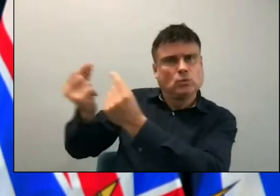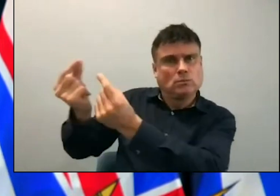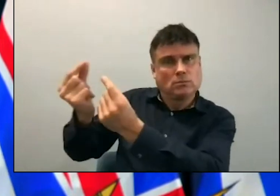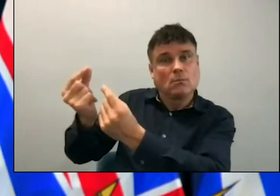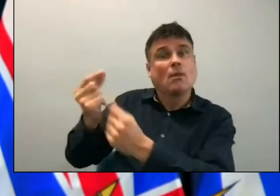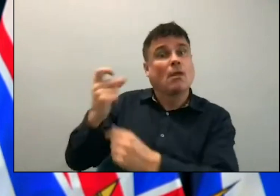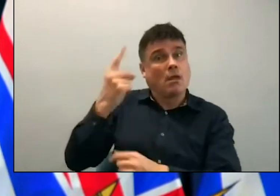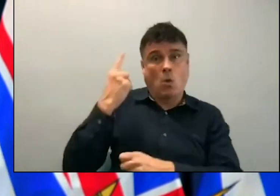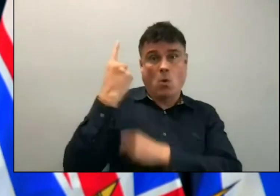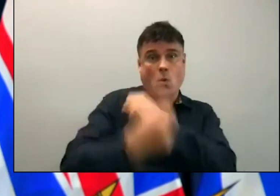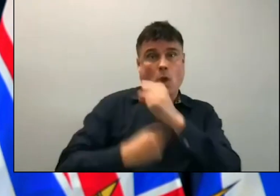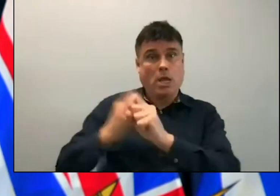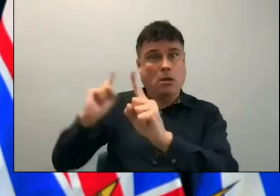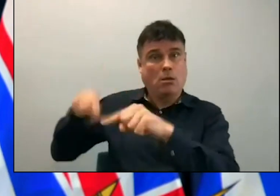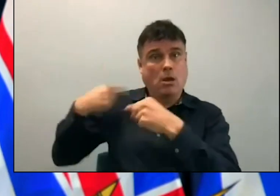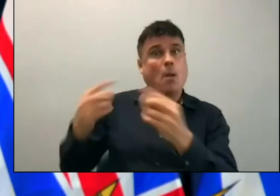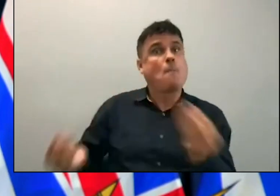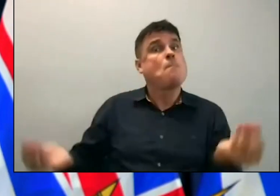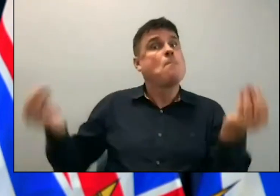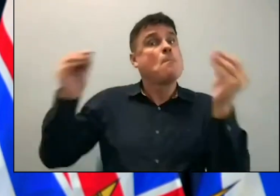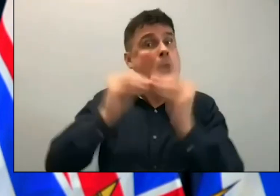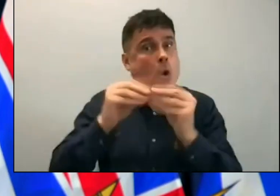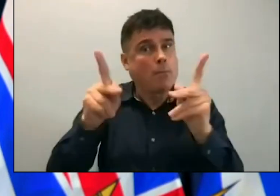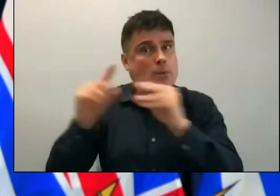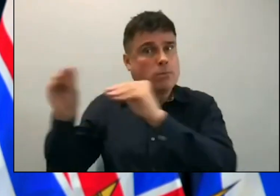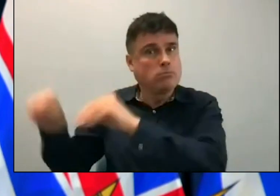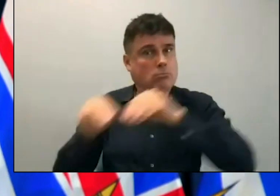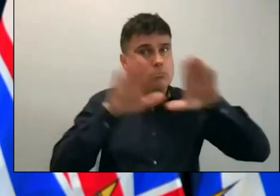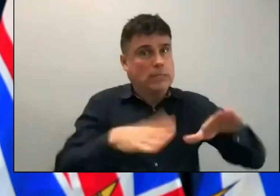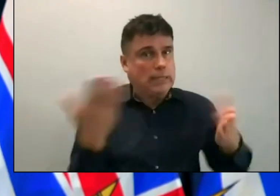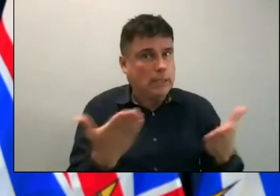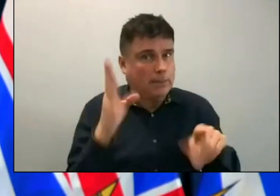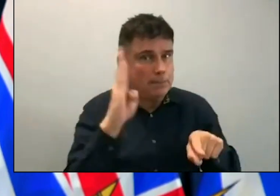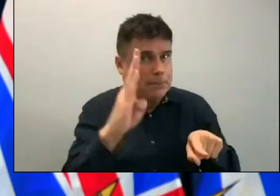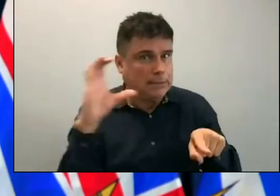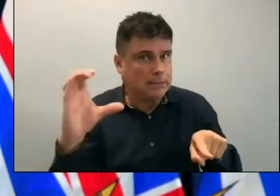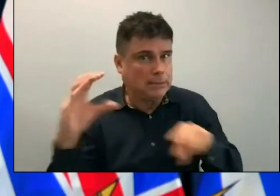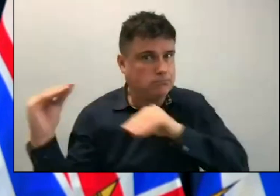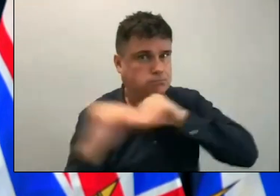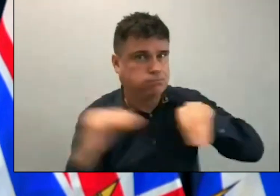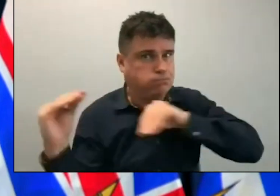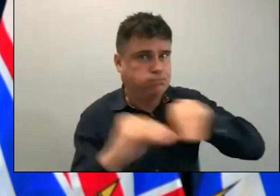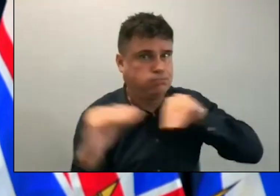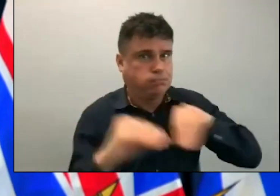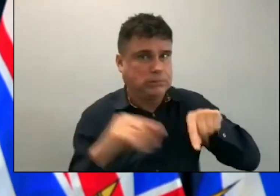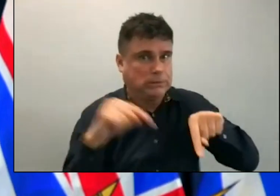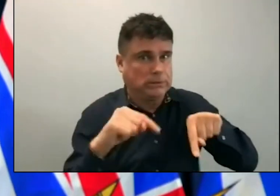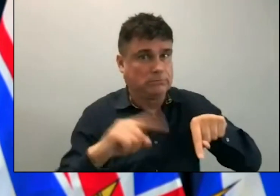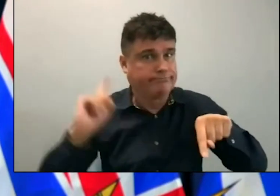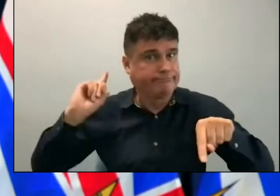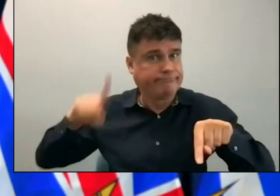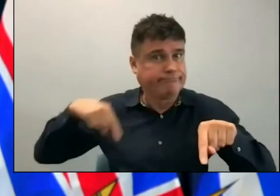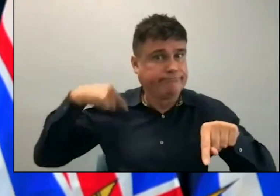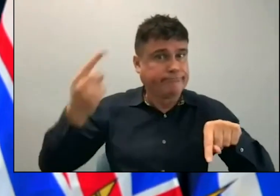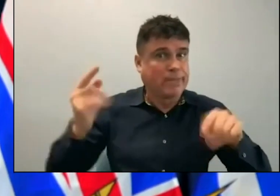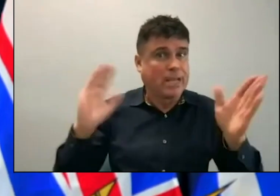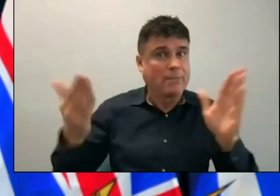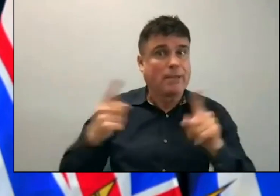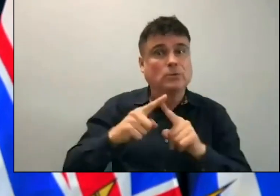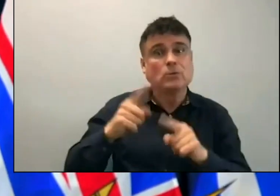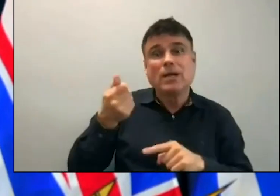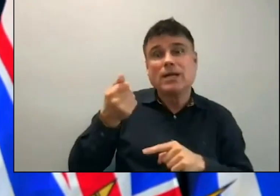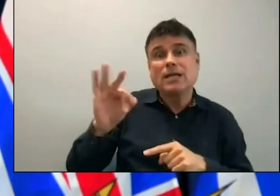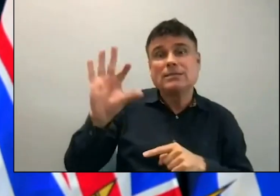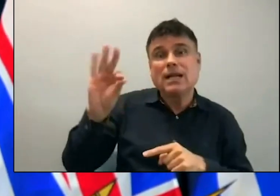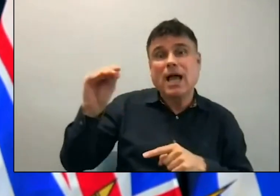British Columbia in the past year than have come internationally and from other provinces since the early 1990s.